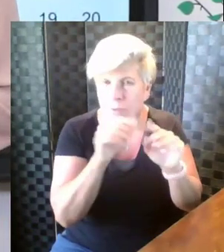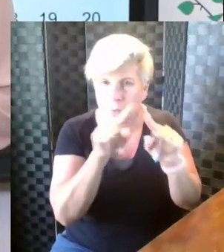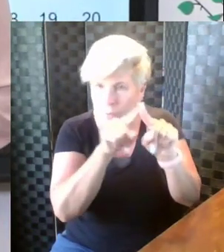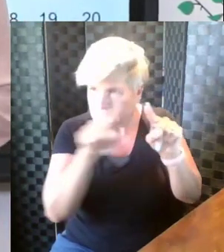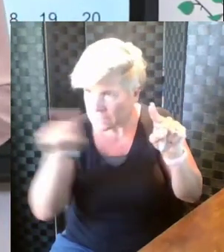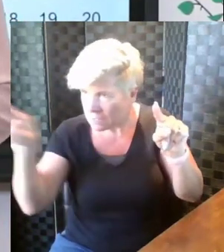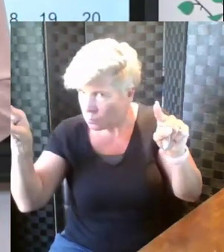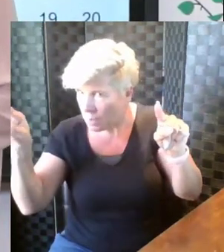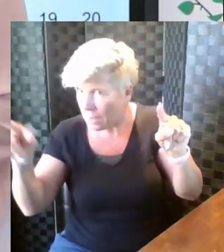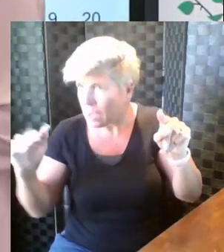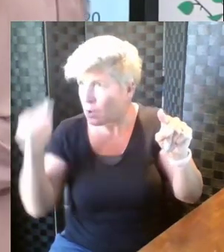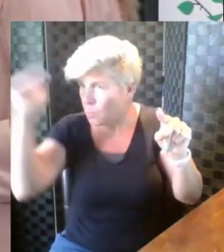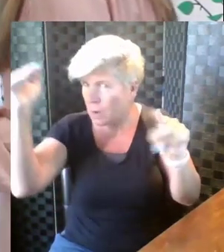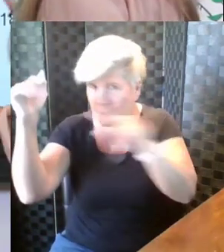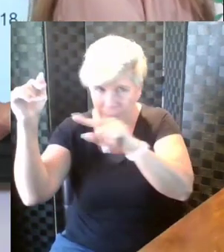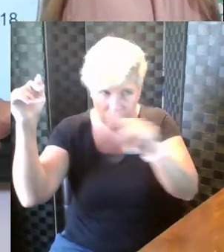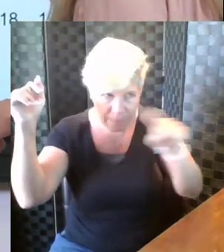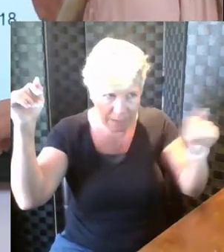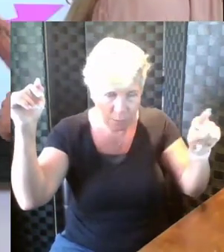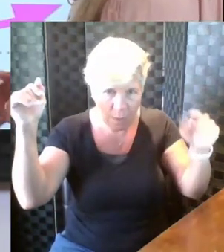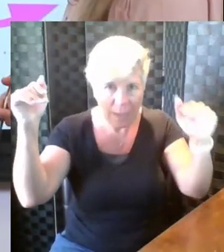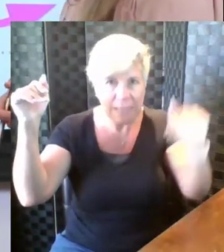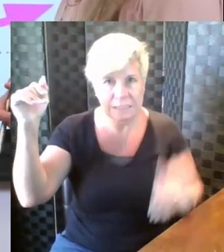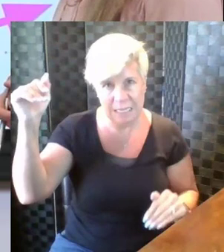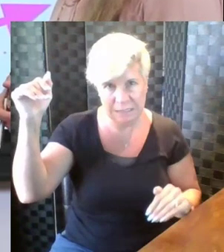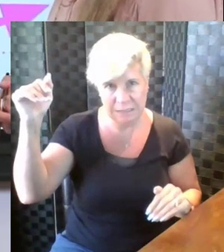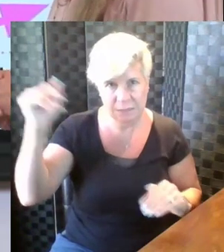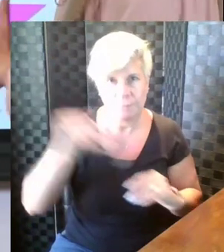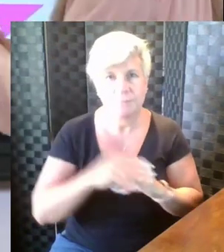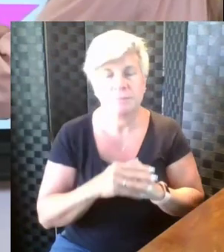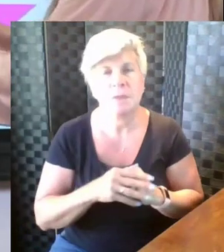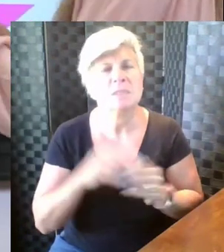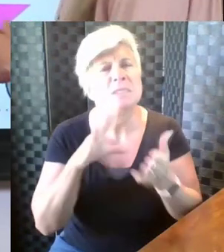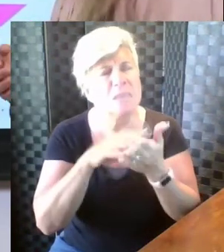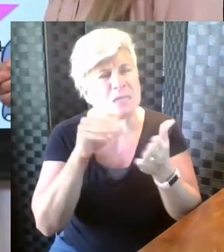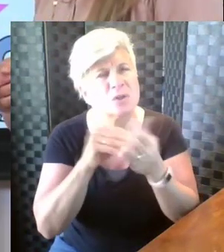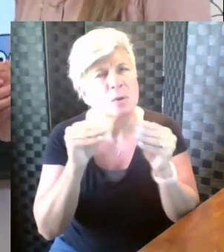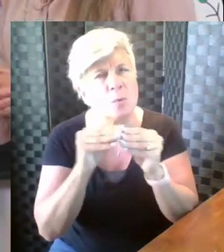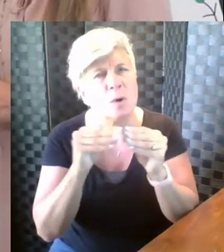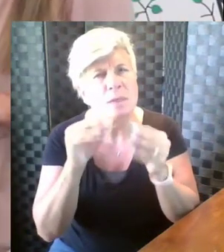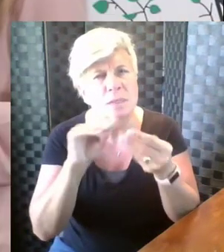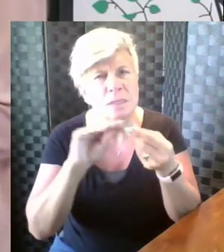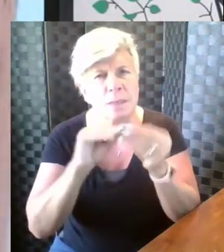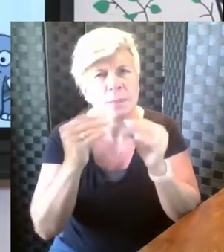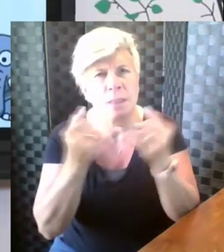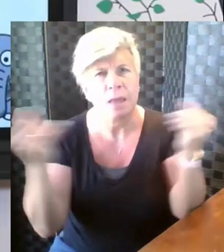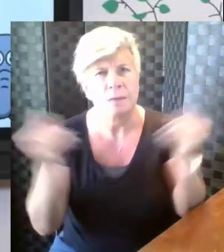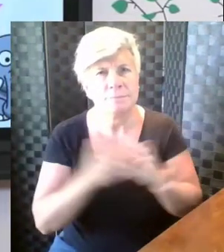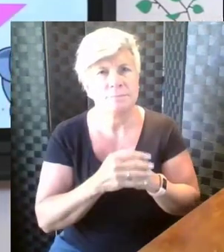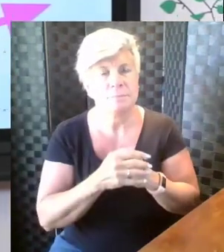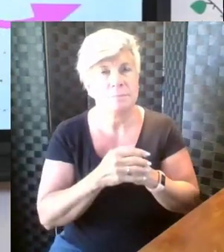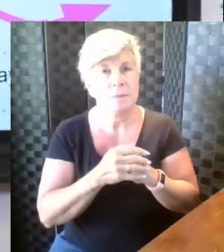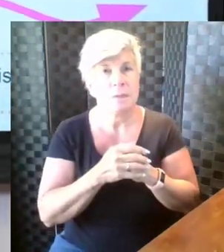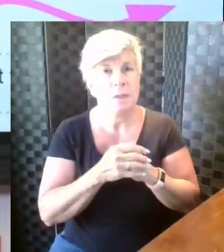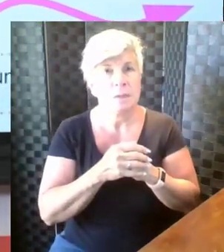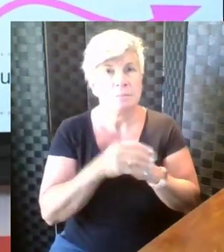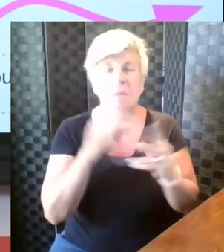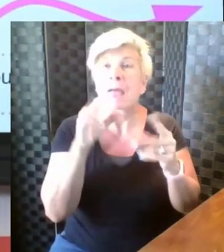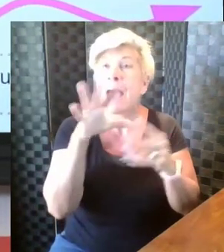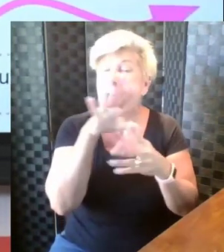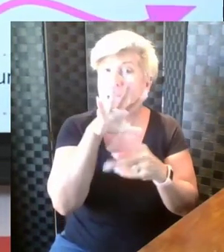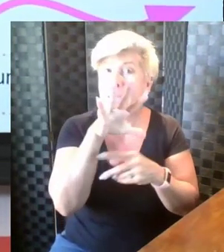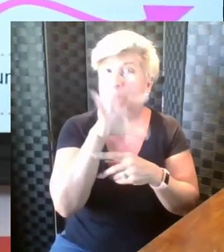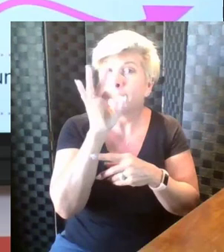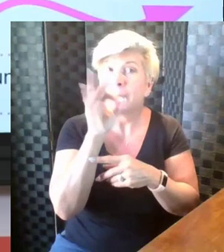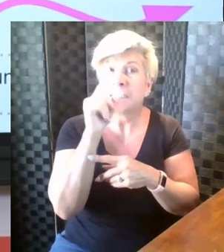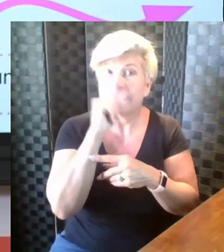So let's learn a little bit more about the number line before we practice. So here's a good visual. I chose a mouse to put